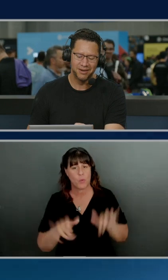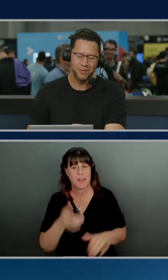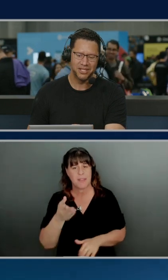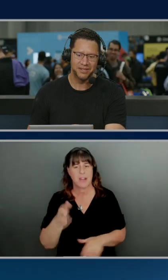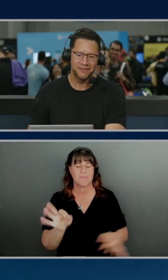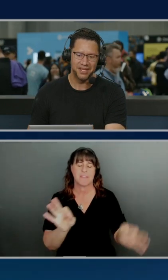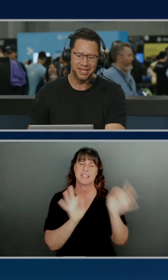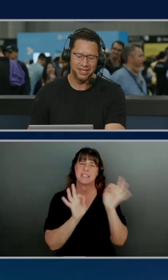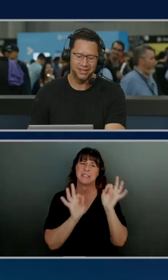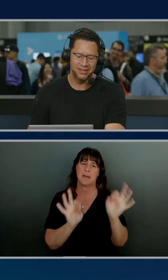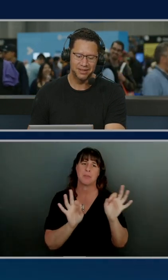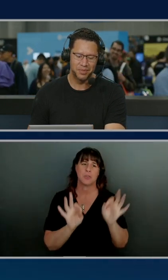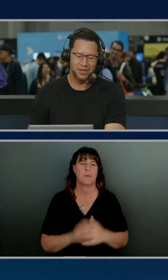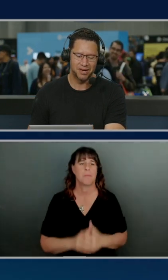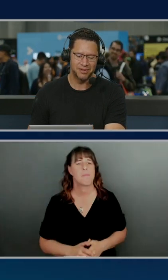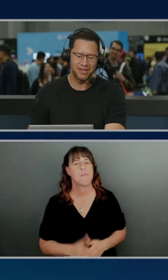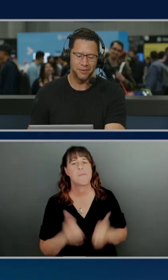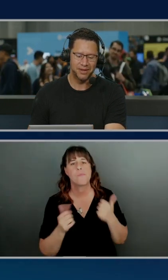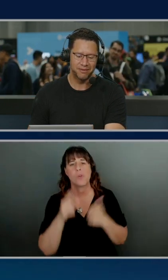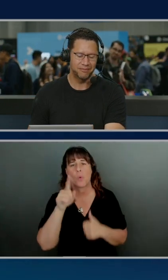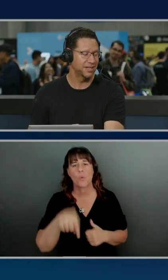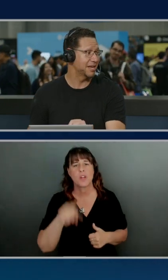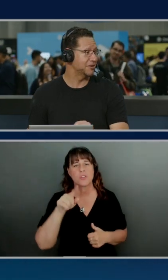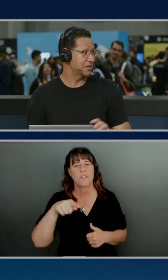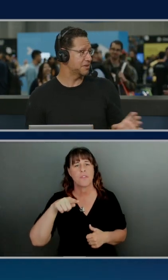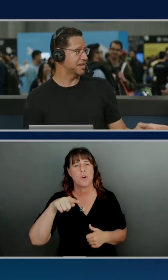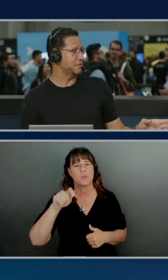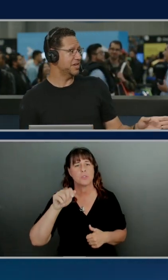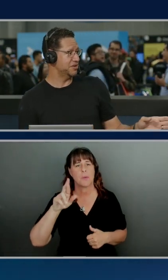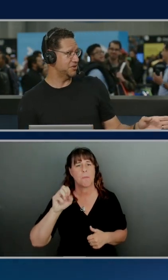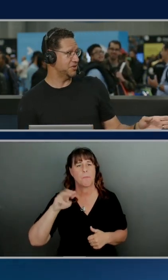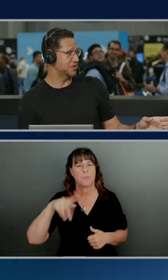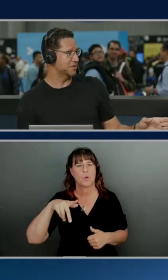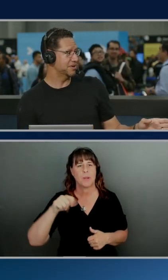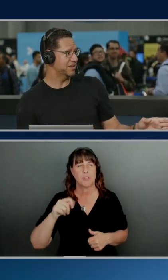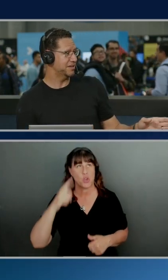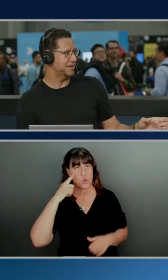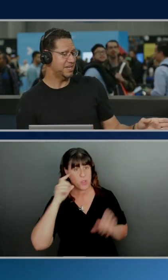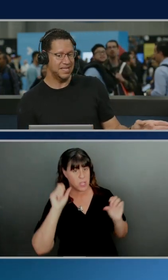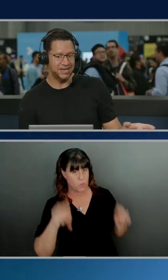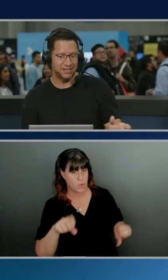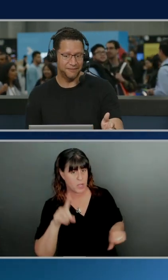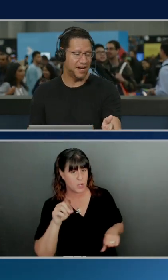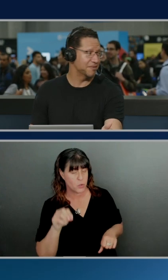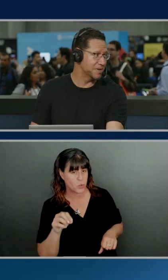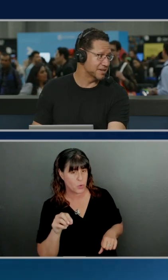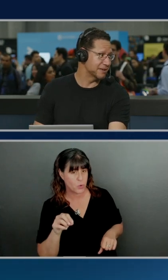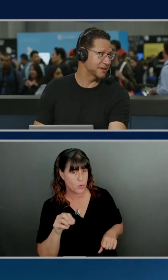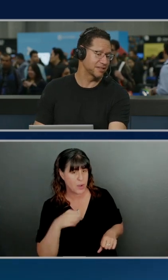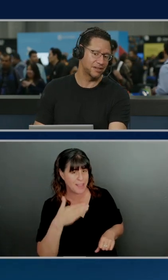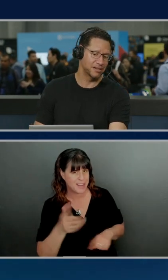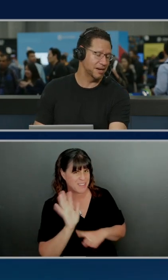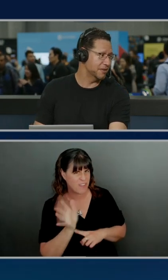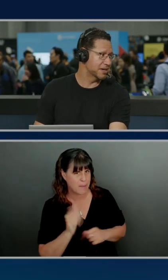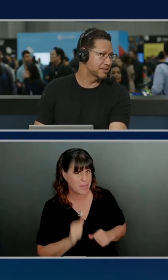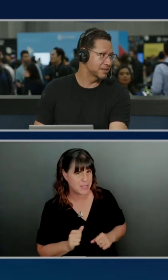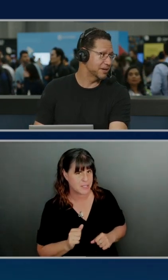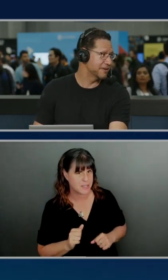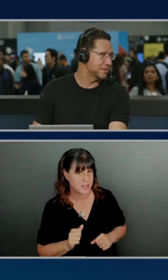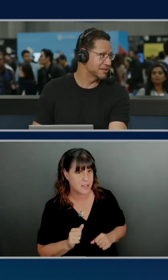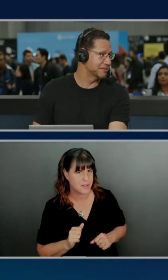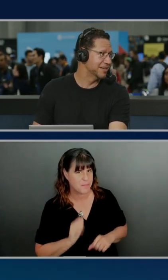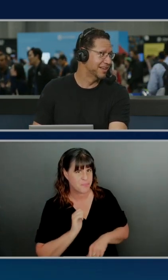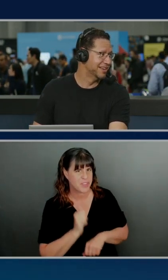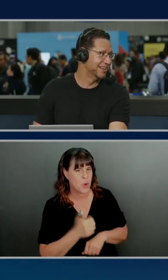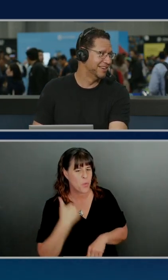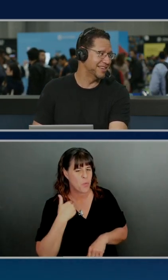right, which of these prompts that do you think we can do in the next 5 minutes? They fixed the clock down there. I can see we have